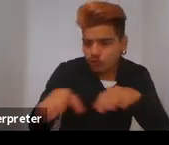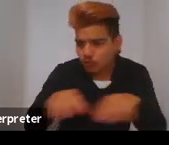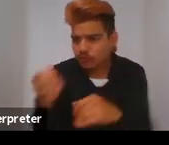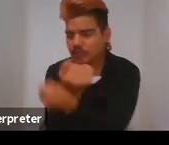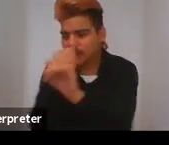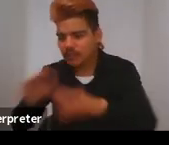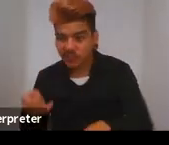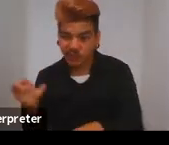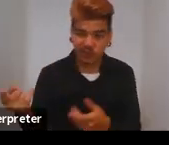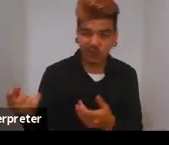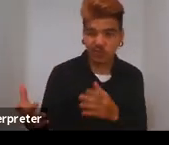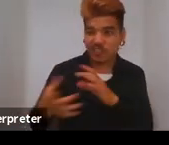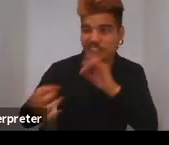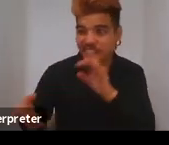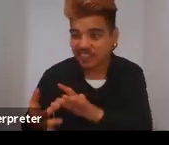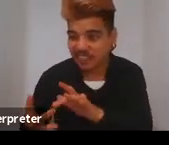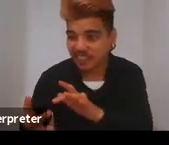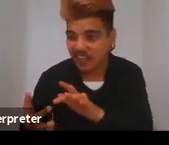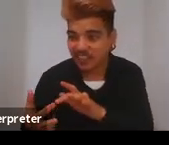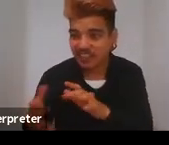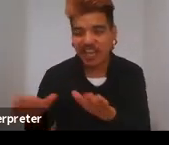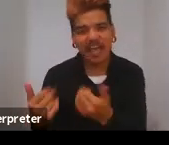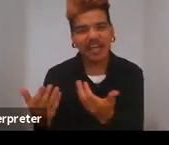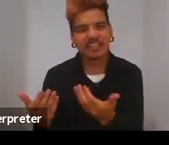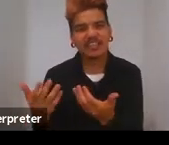had contact with them? And what's that been like?